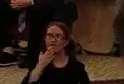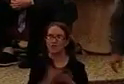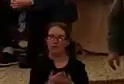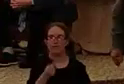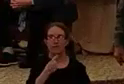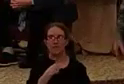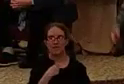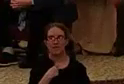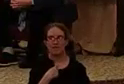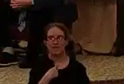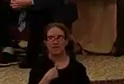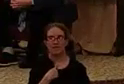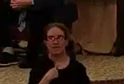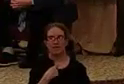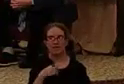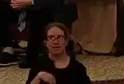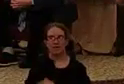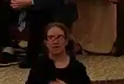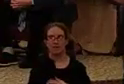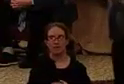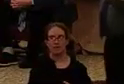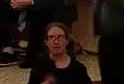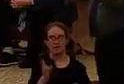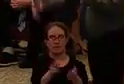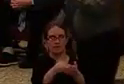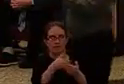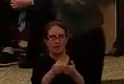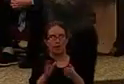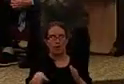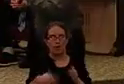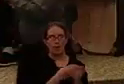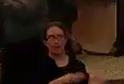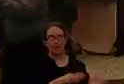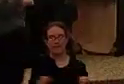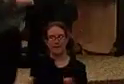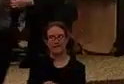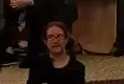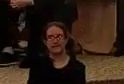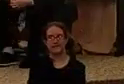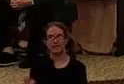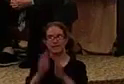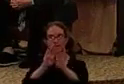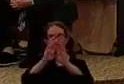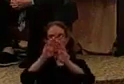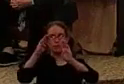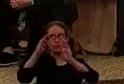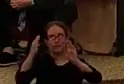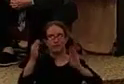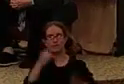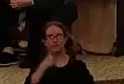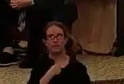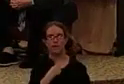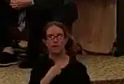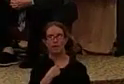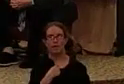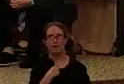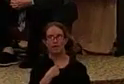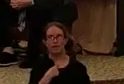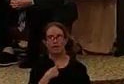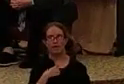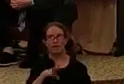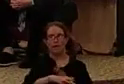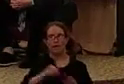me. I was going to be a commercial artist. I had it all planned out, and the doors opened up for me, amen, that as soon as